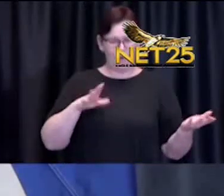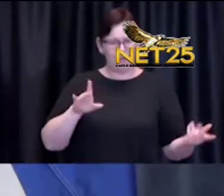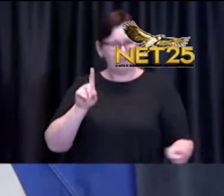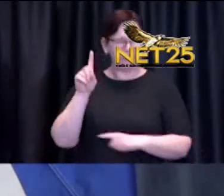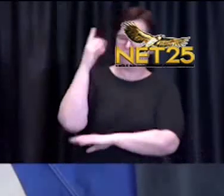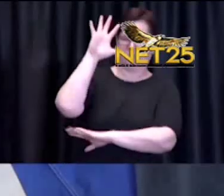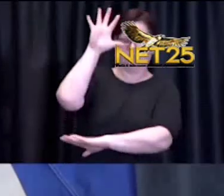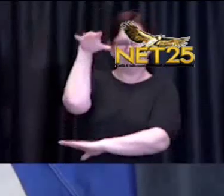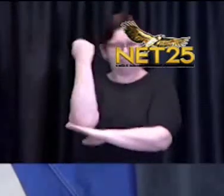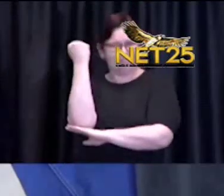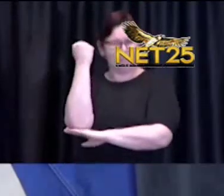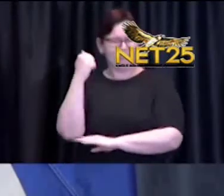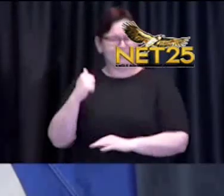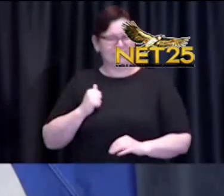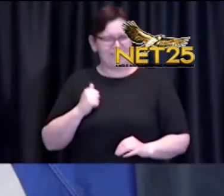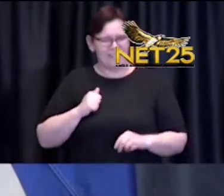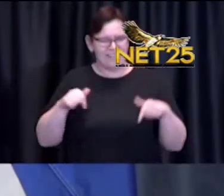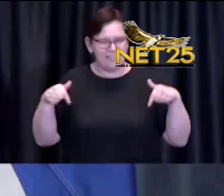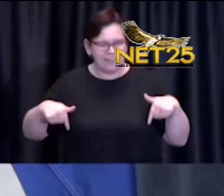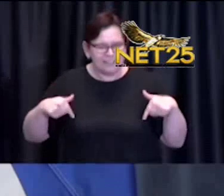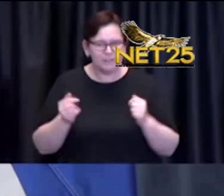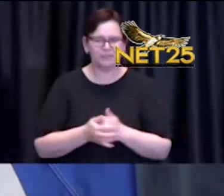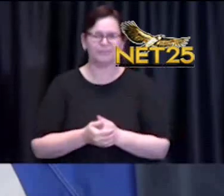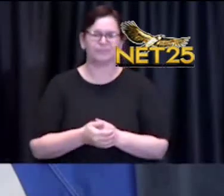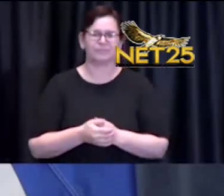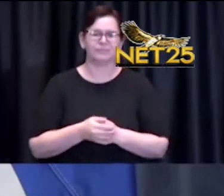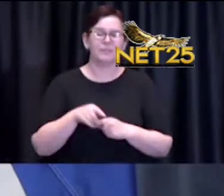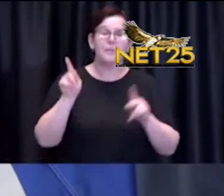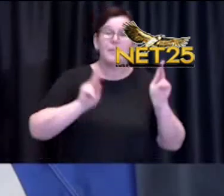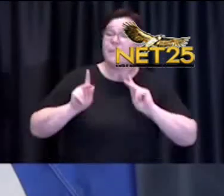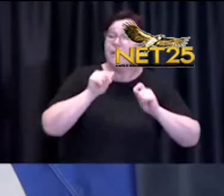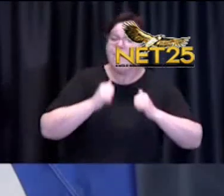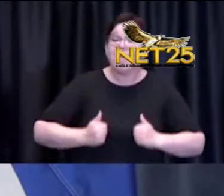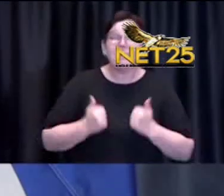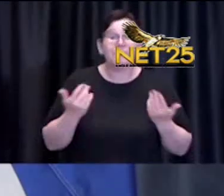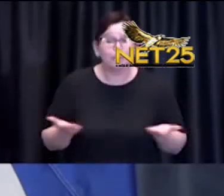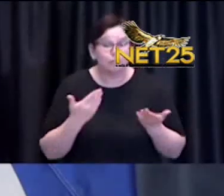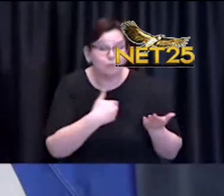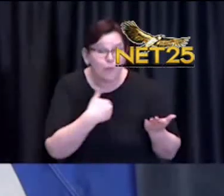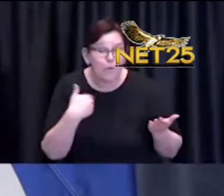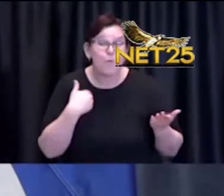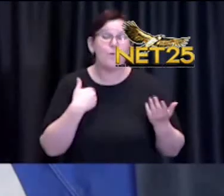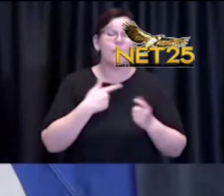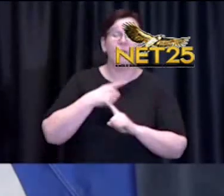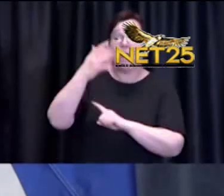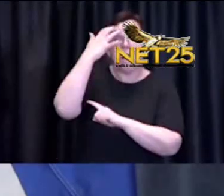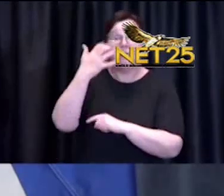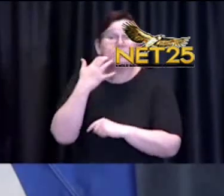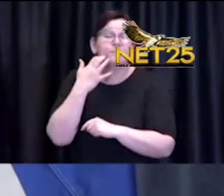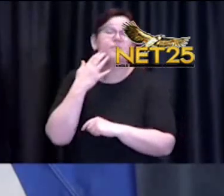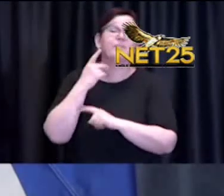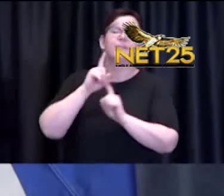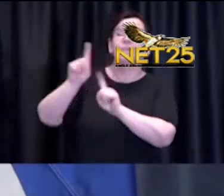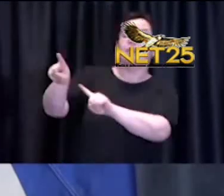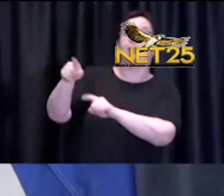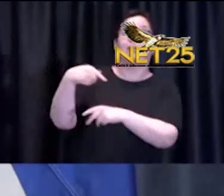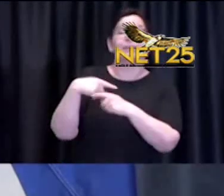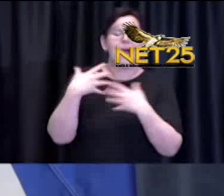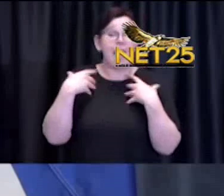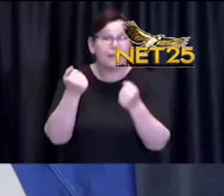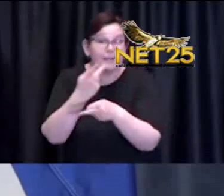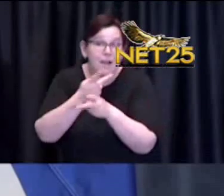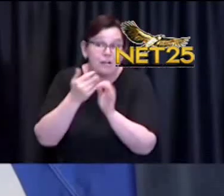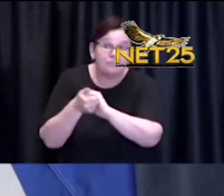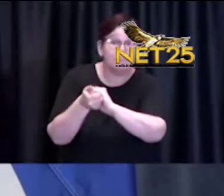threshold. On behalf of all of the residents of the City of Toronto, I want to thank our hospital, our healthcare, and our community partners, along with all of the